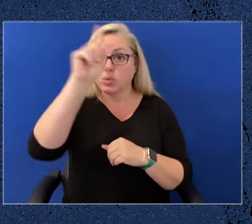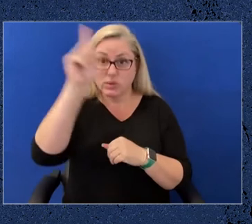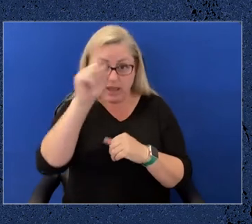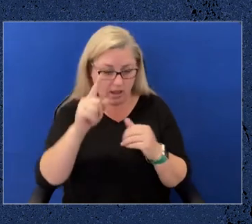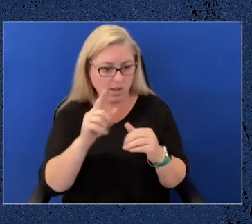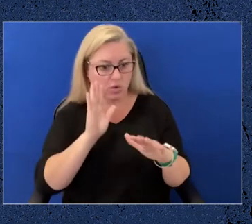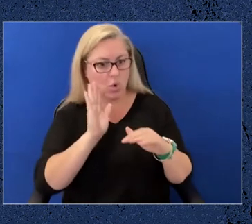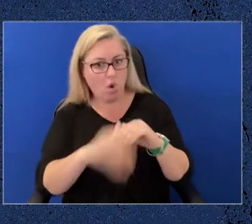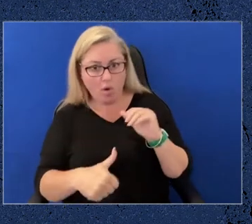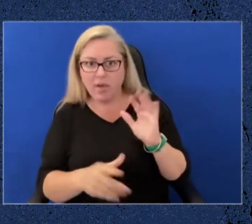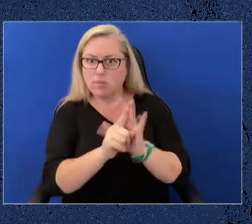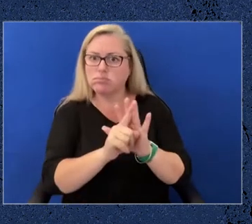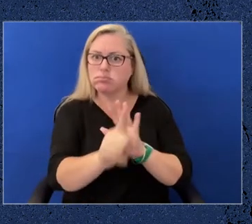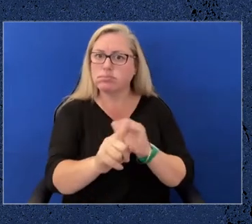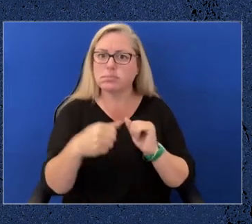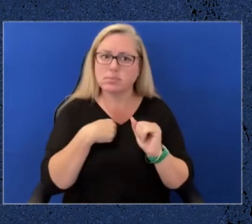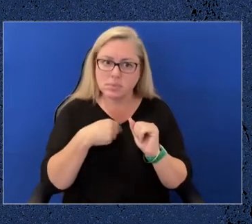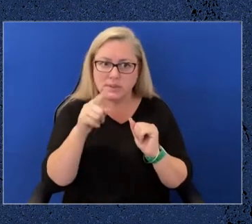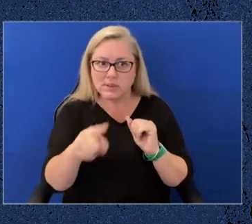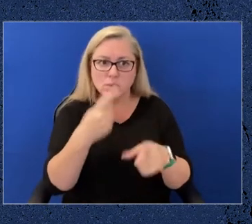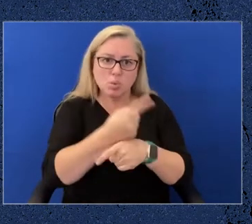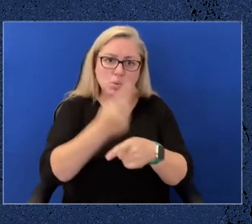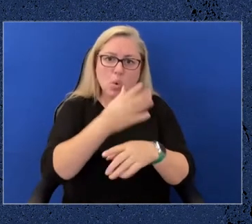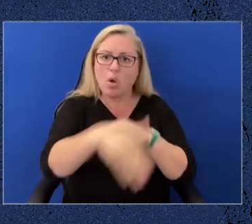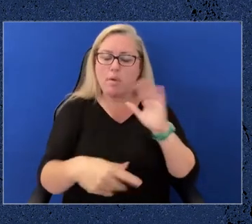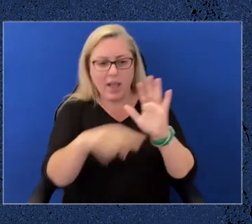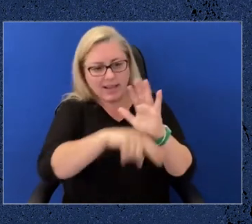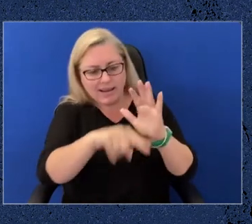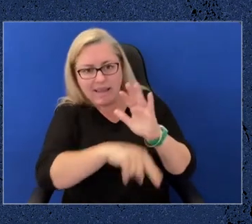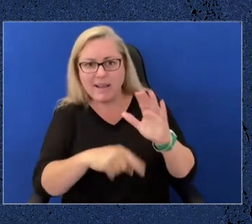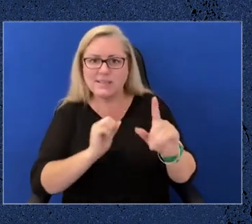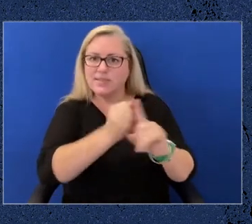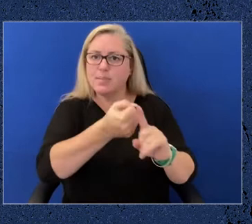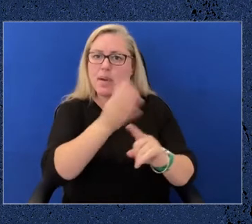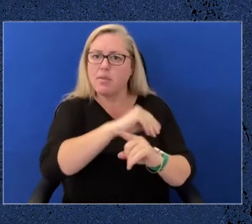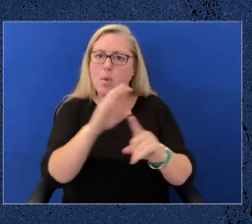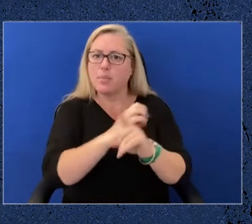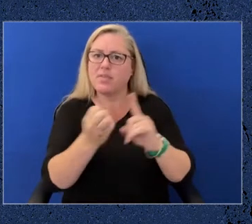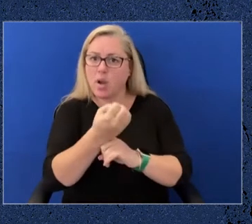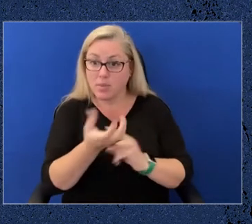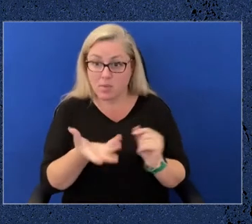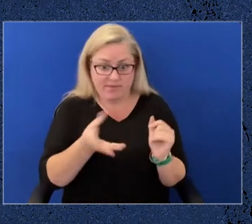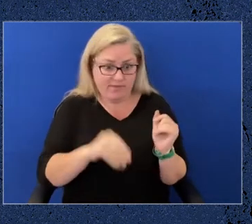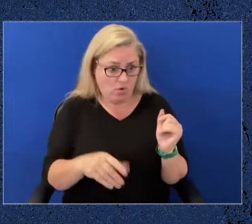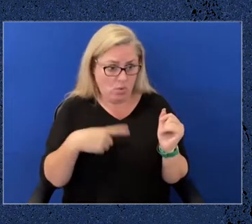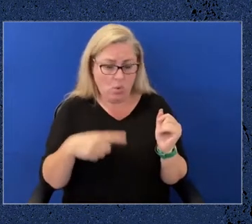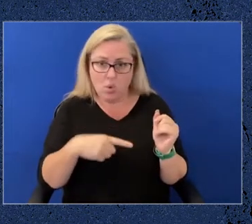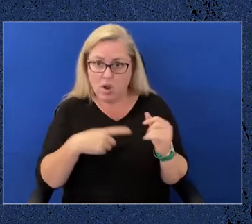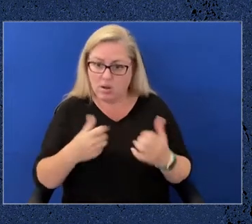to acknowledge the negative impacts on the environment caused by our uncritical